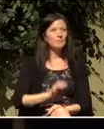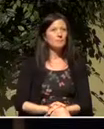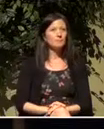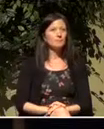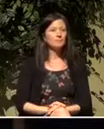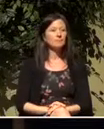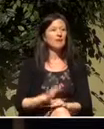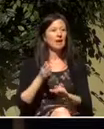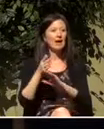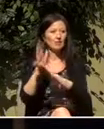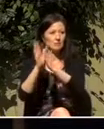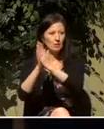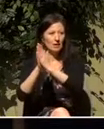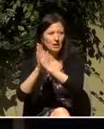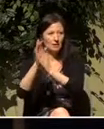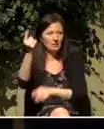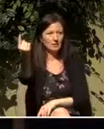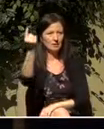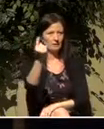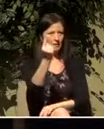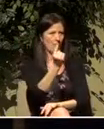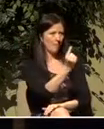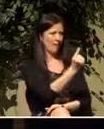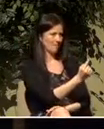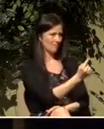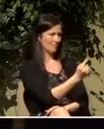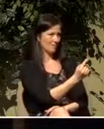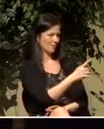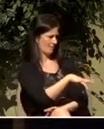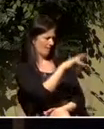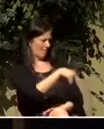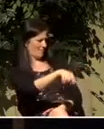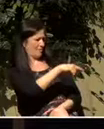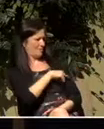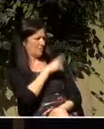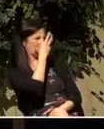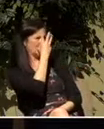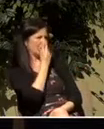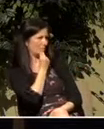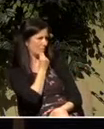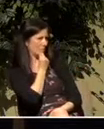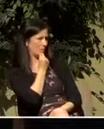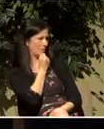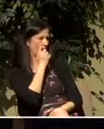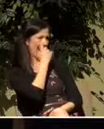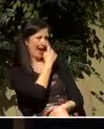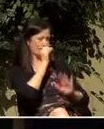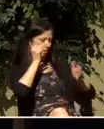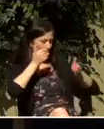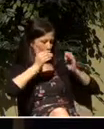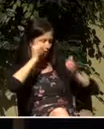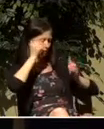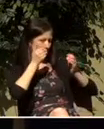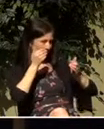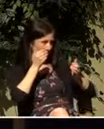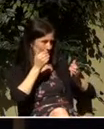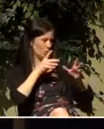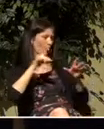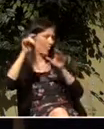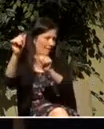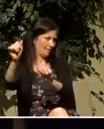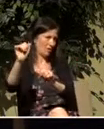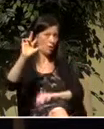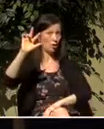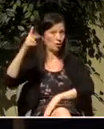When he came back, he found them sleeping because their eyes were heavy. So he left them and went away once more and prayed a